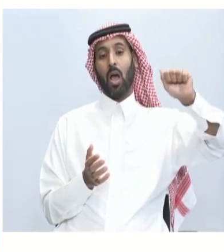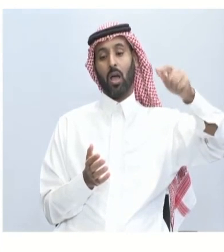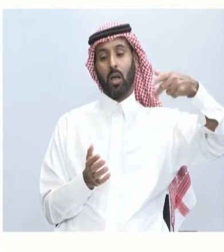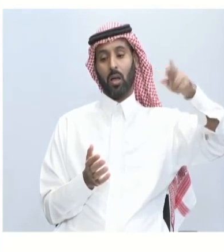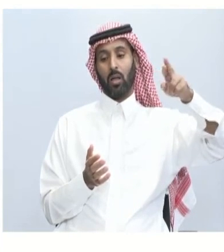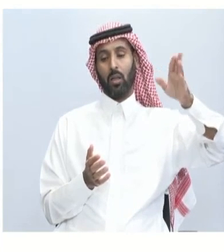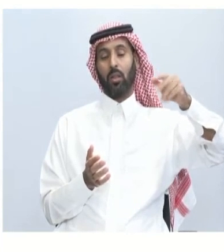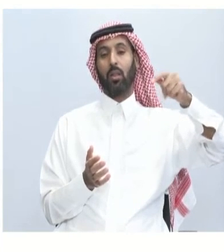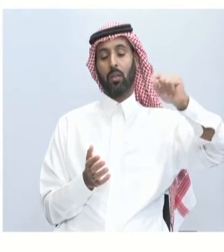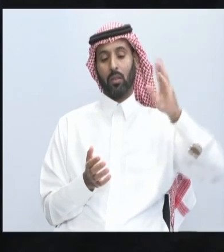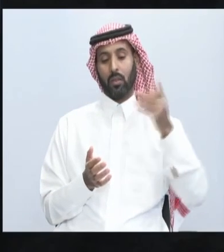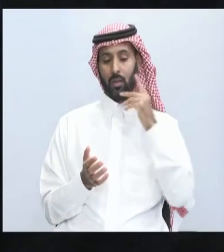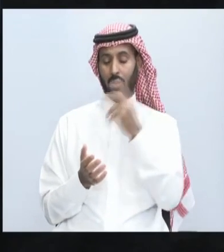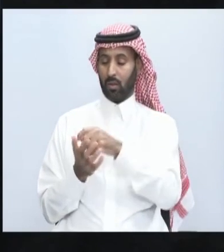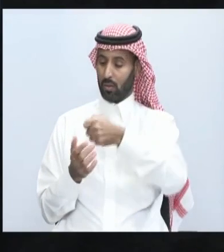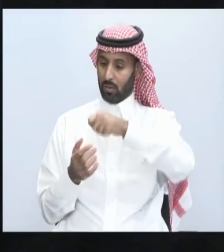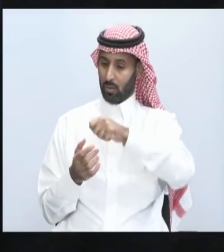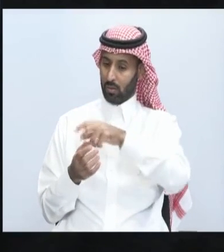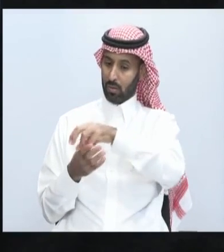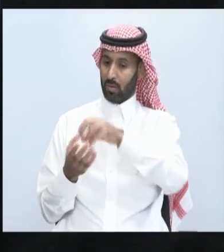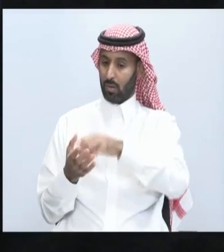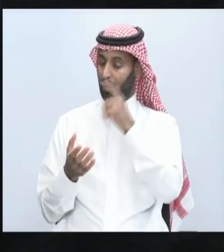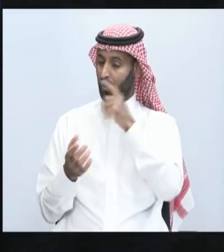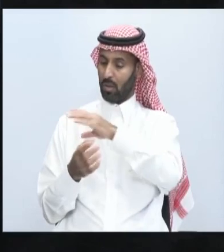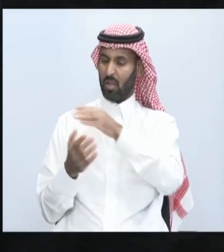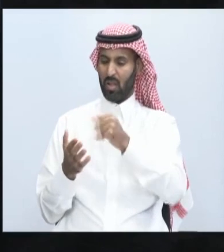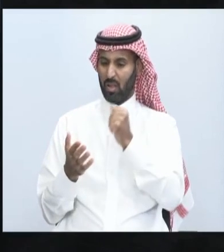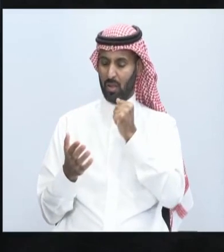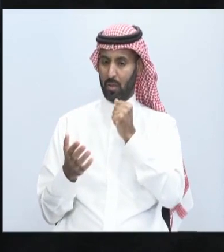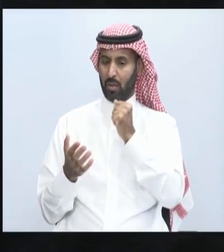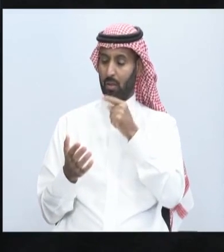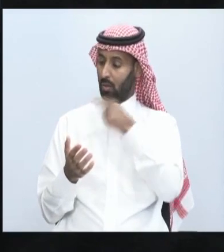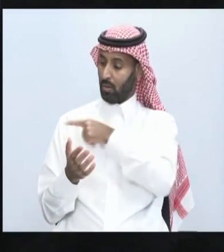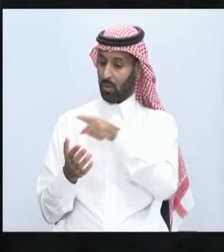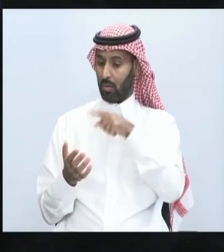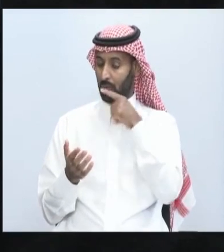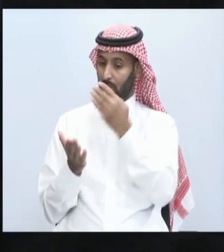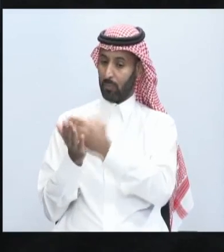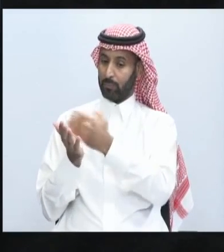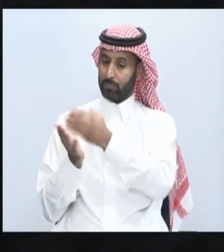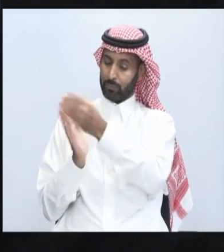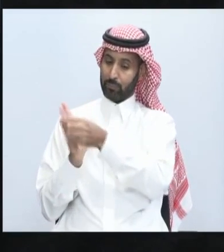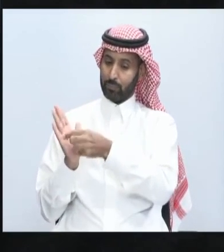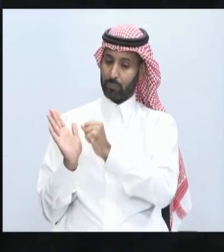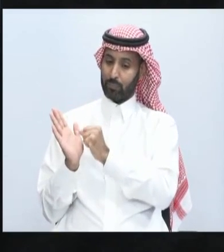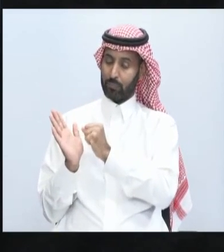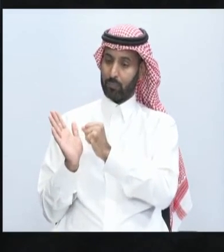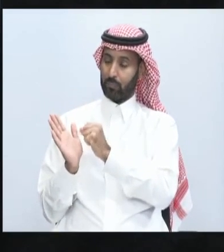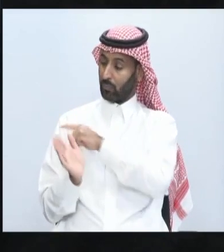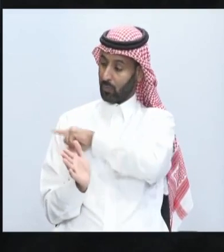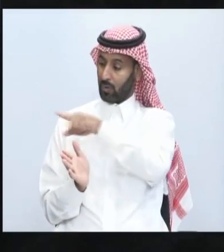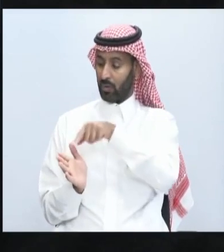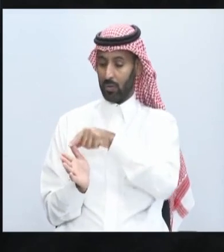they are keychains, they are tote bags, they are posters. So these are